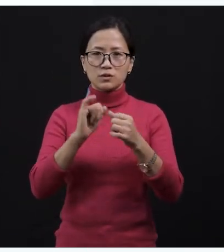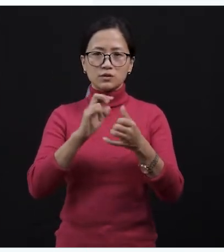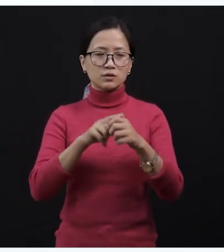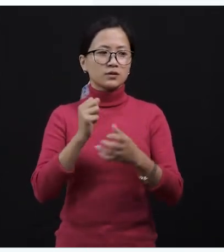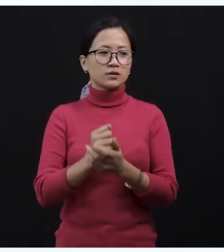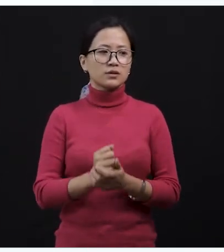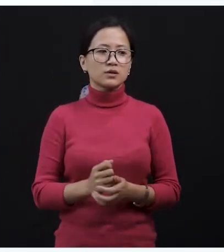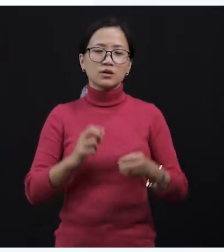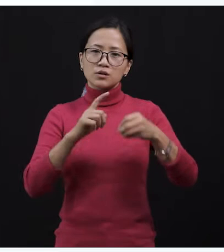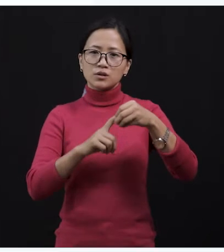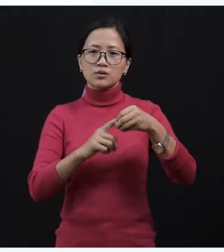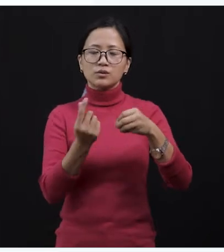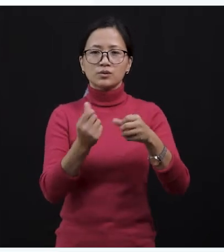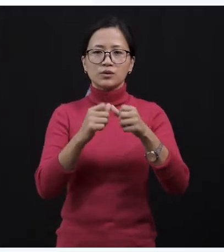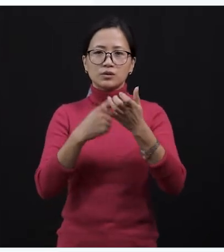quartz,